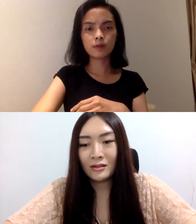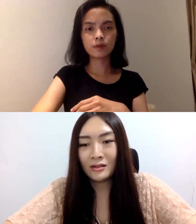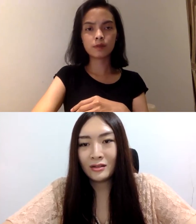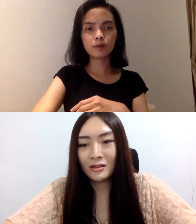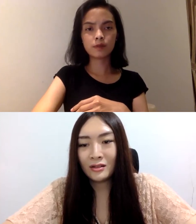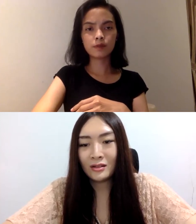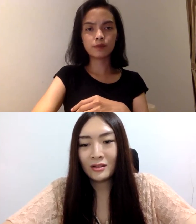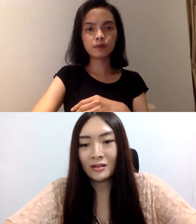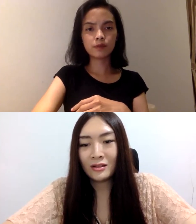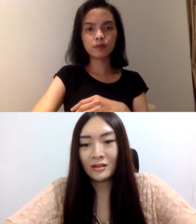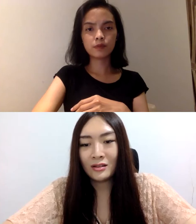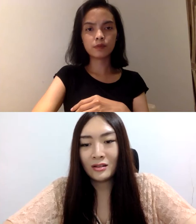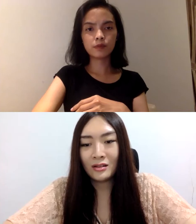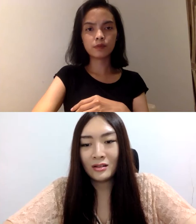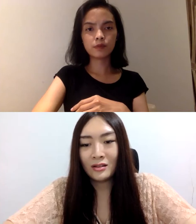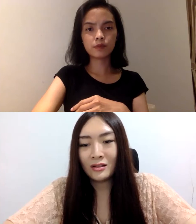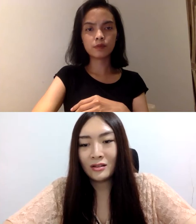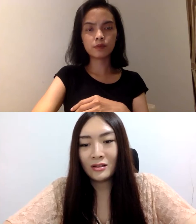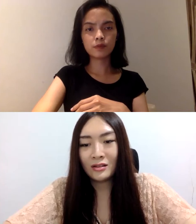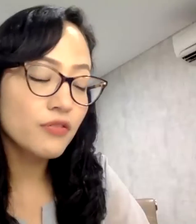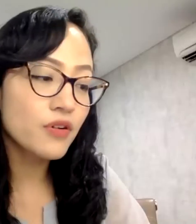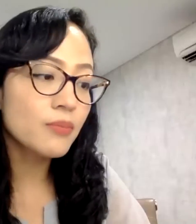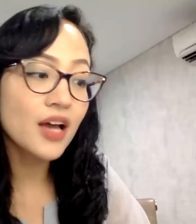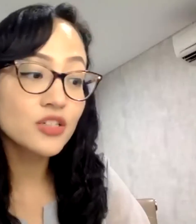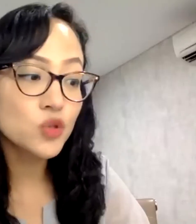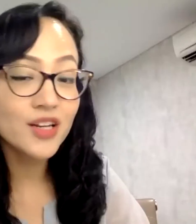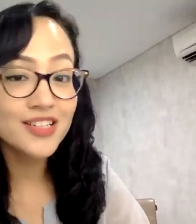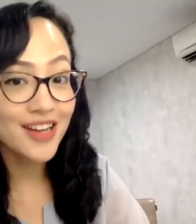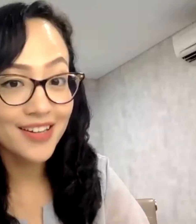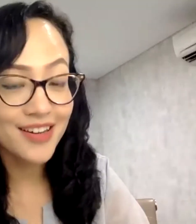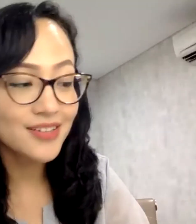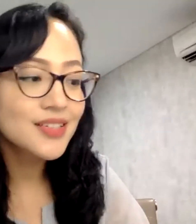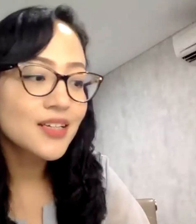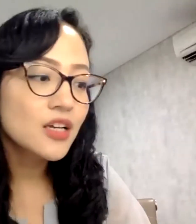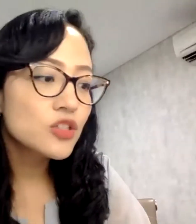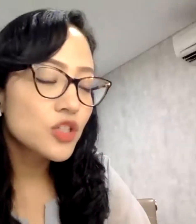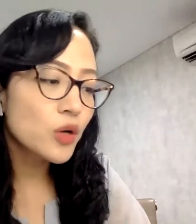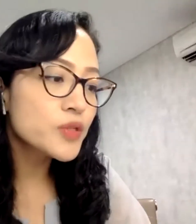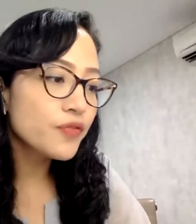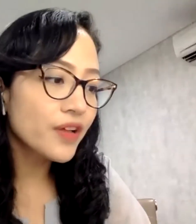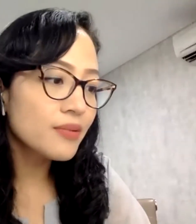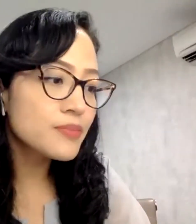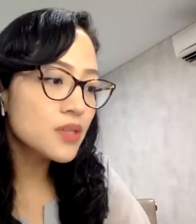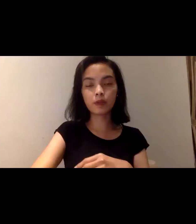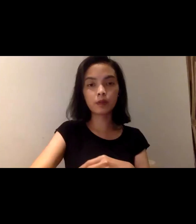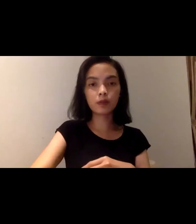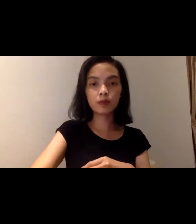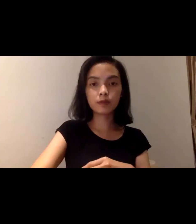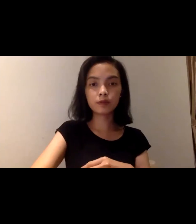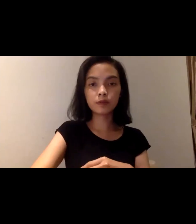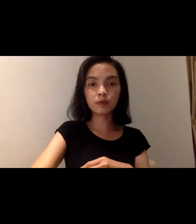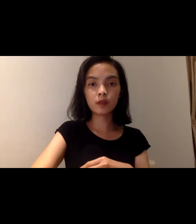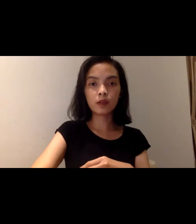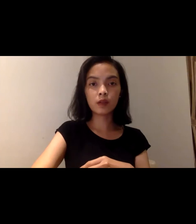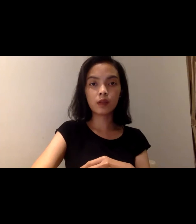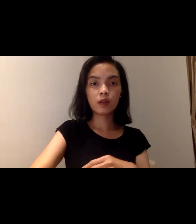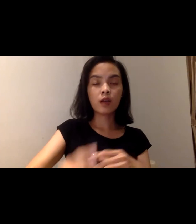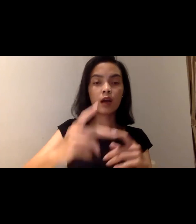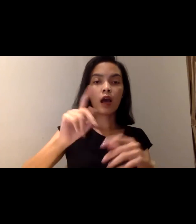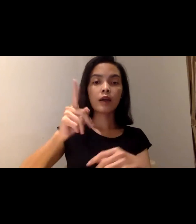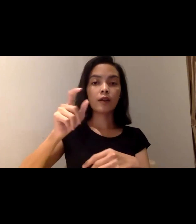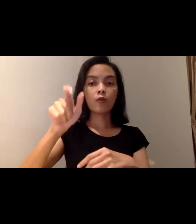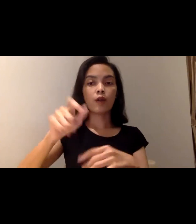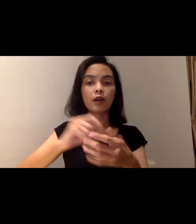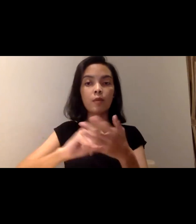Zhou is a filmmaker and photographer from Nanchuan, China. Zhou's films often center